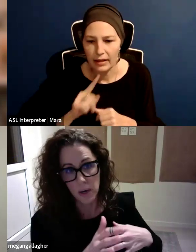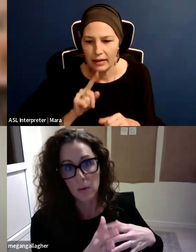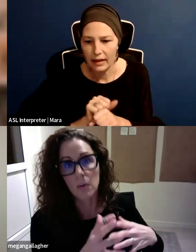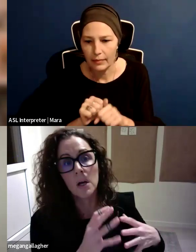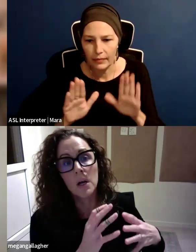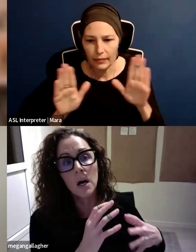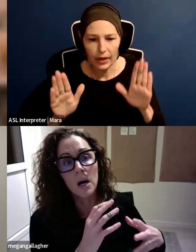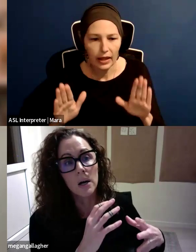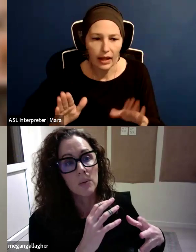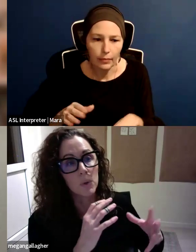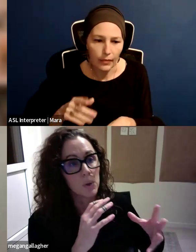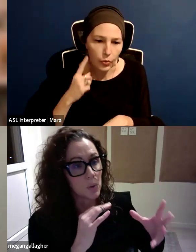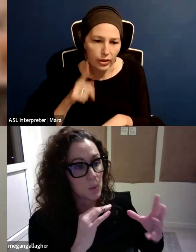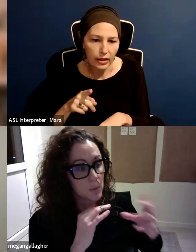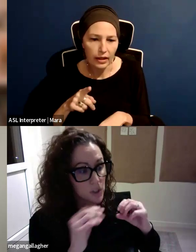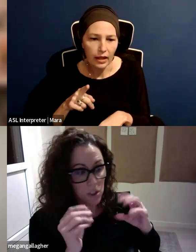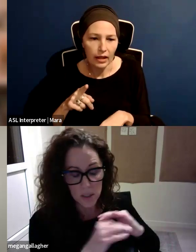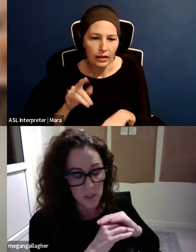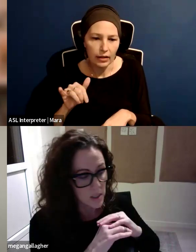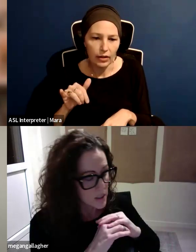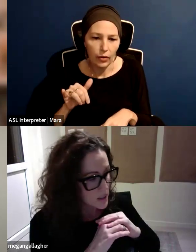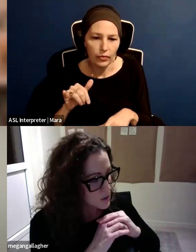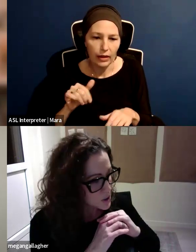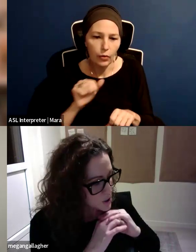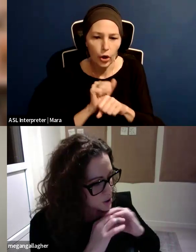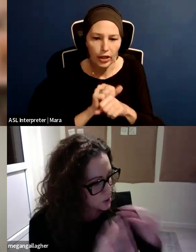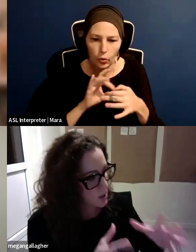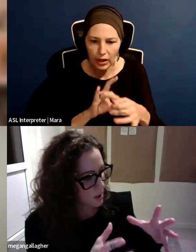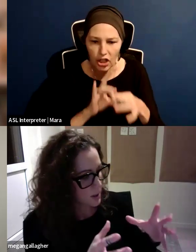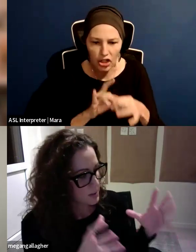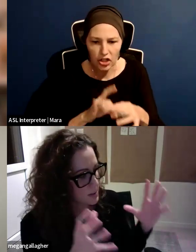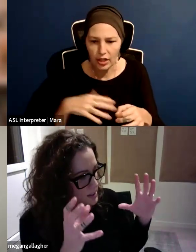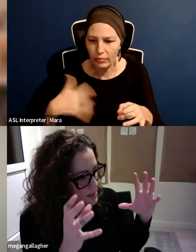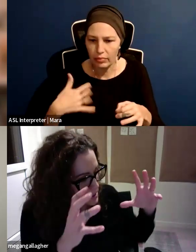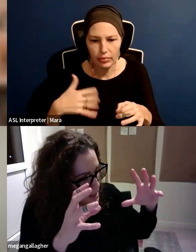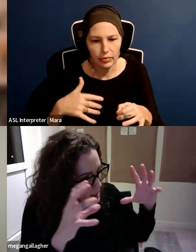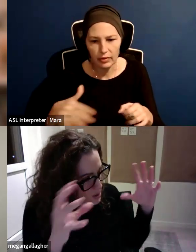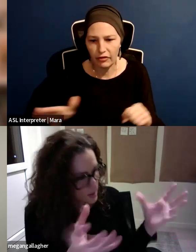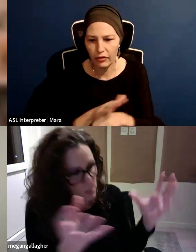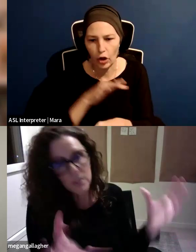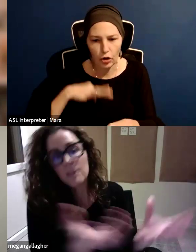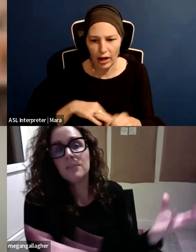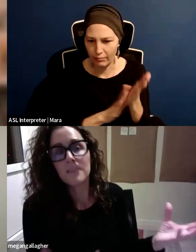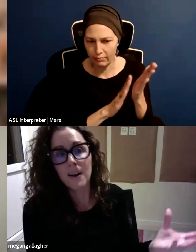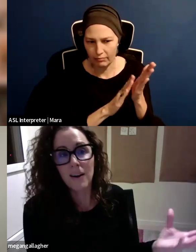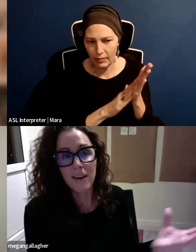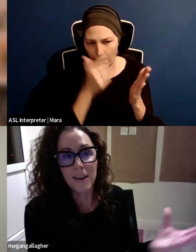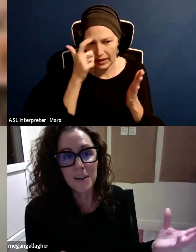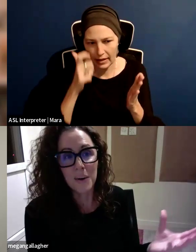Minky Spyro, who just took on this incredible